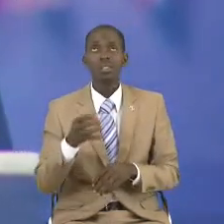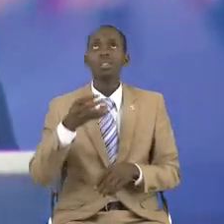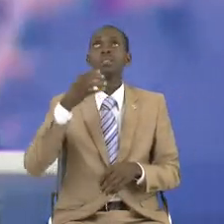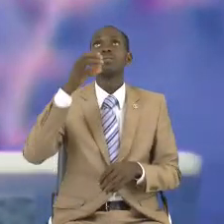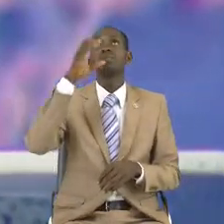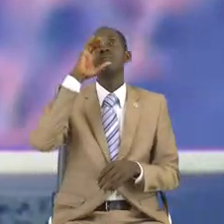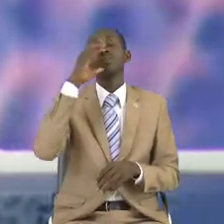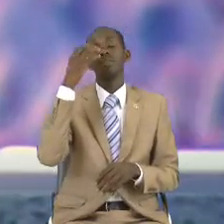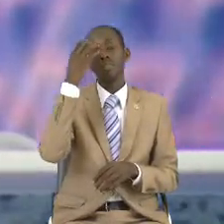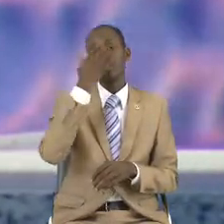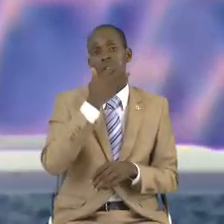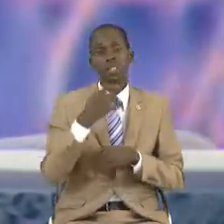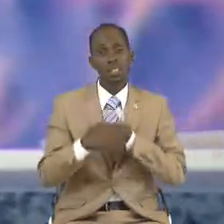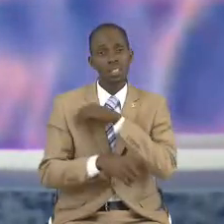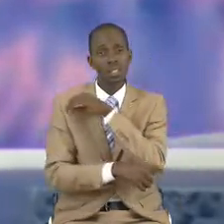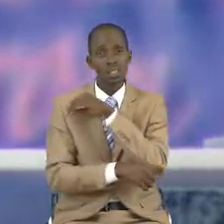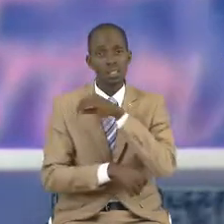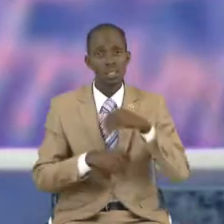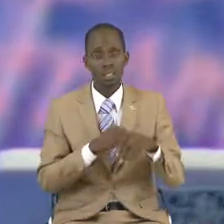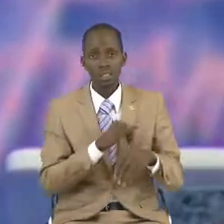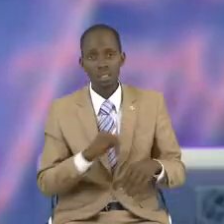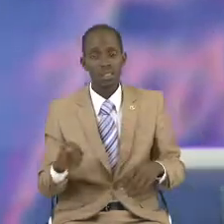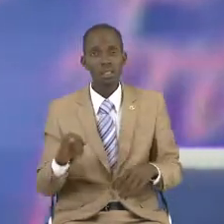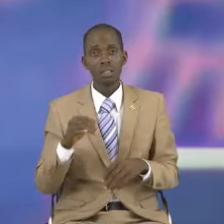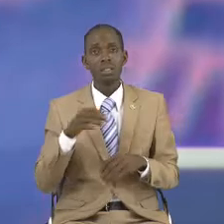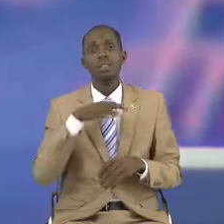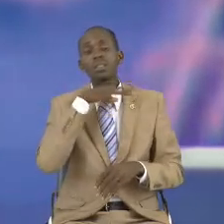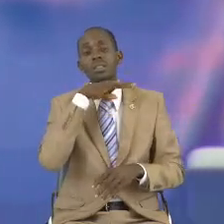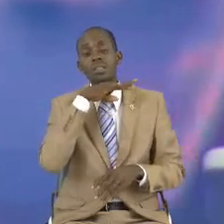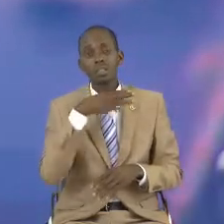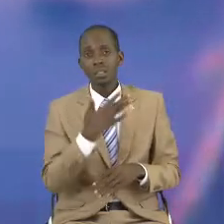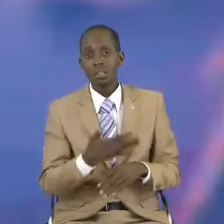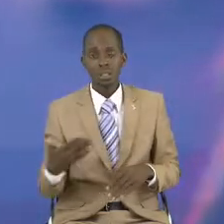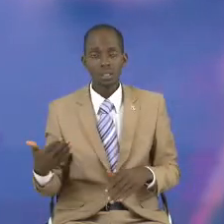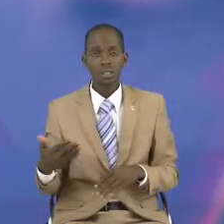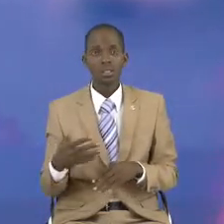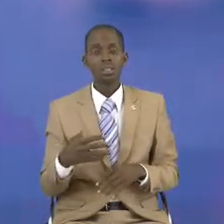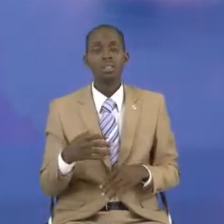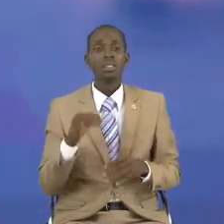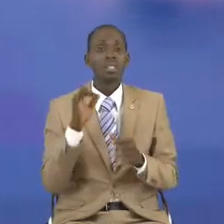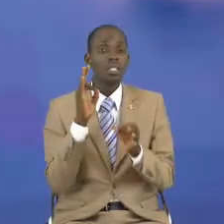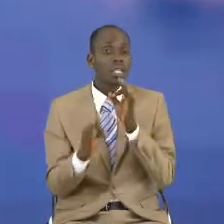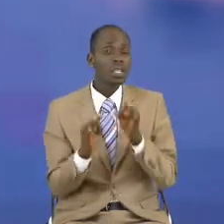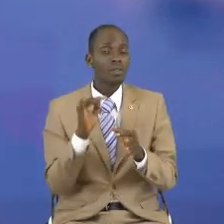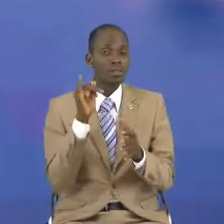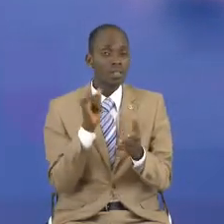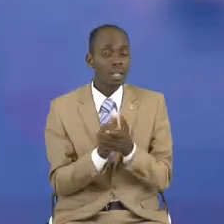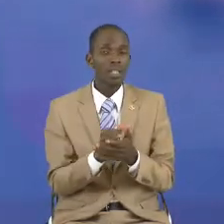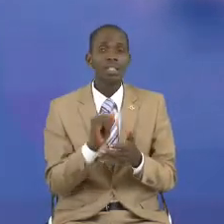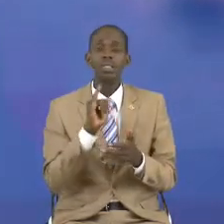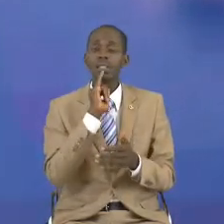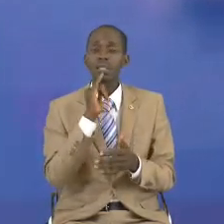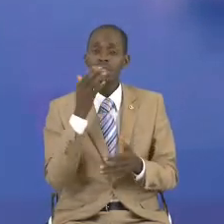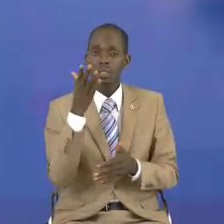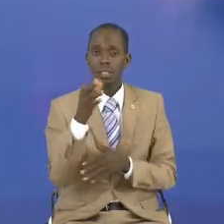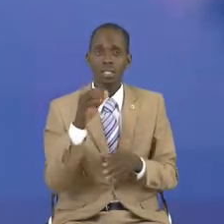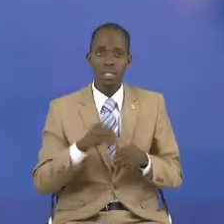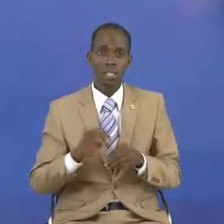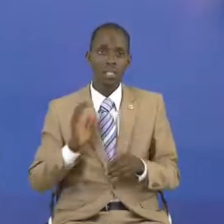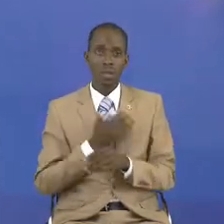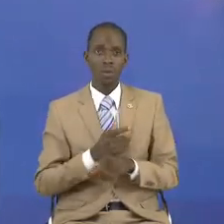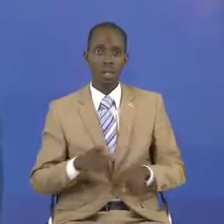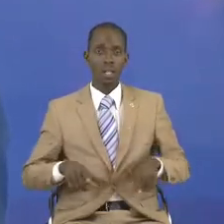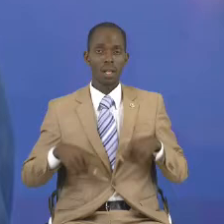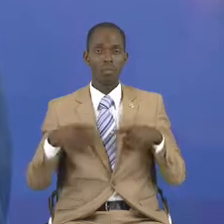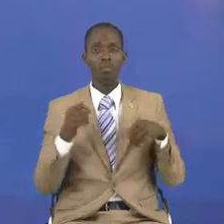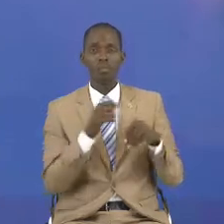stealing corruption crime if that is in our lives the lord hates